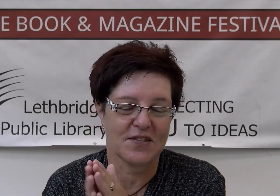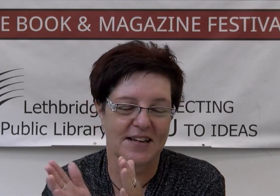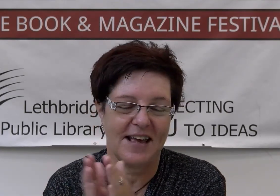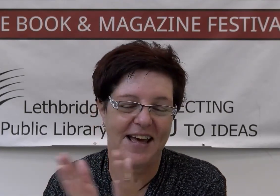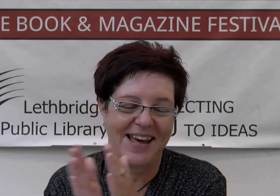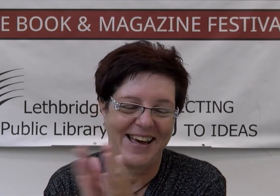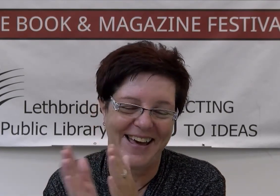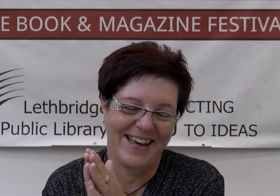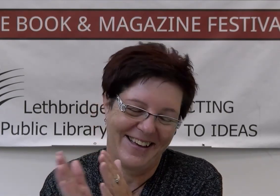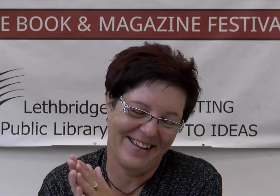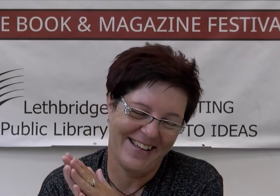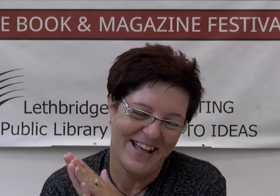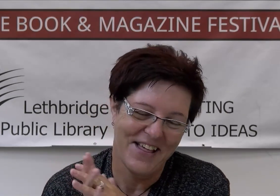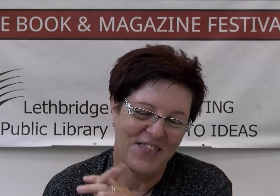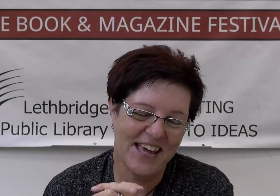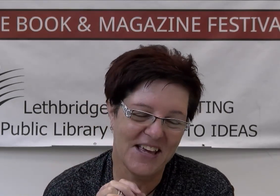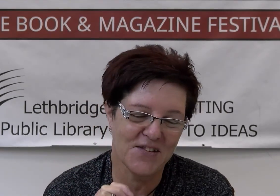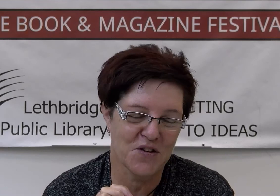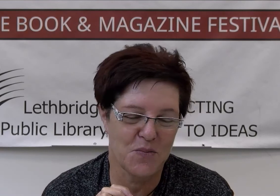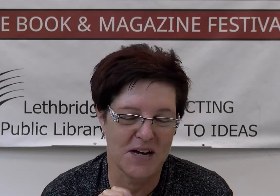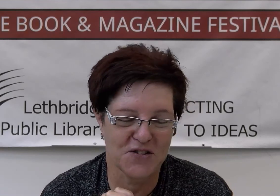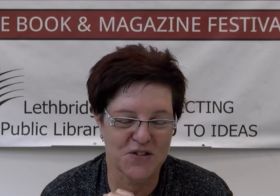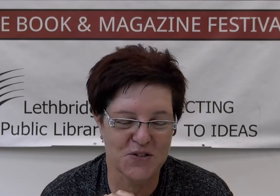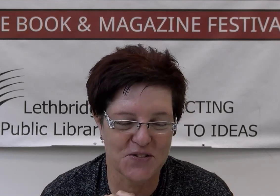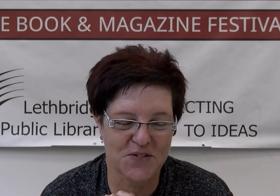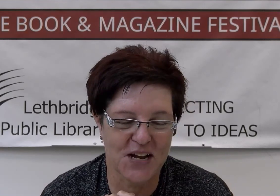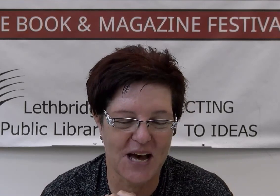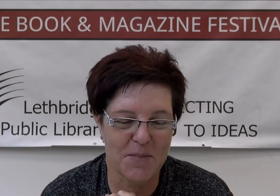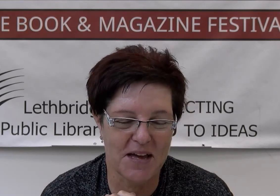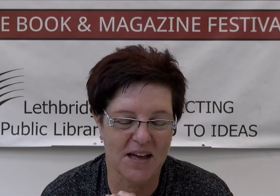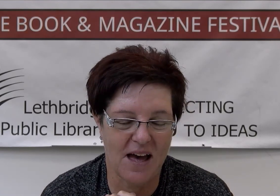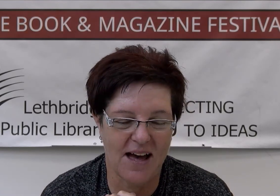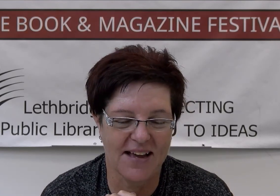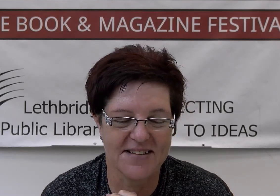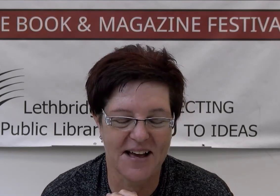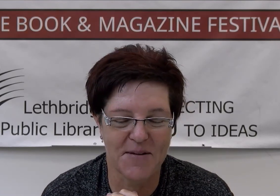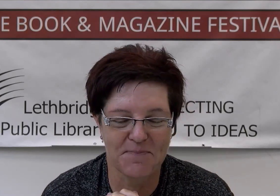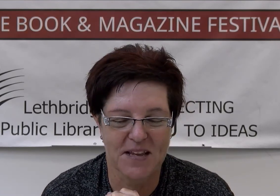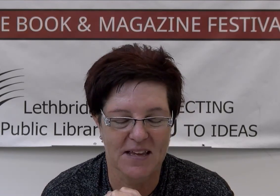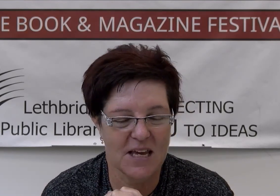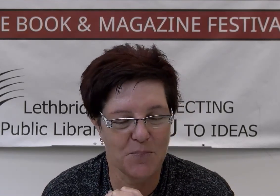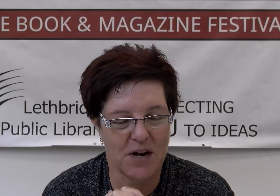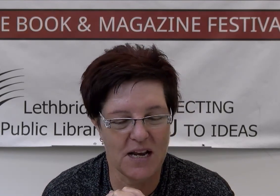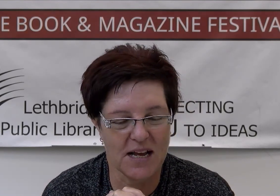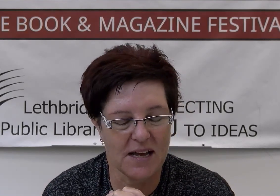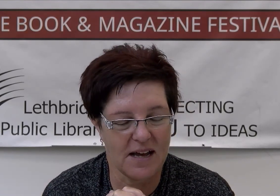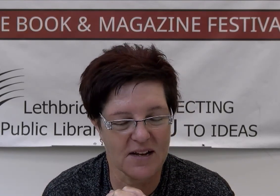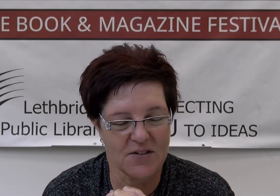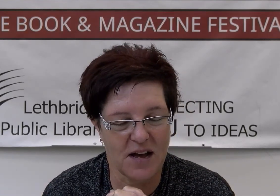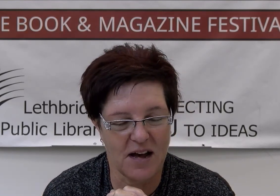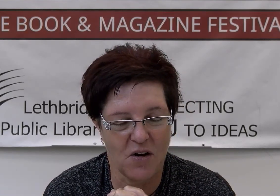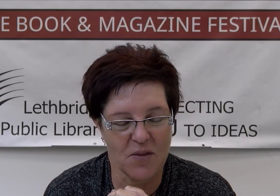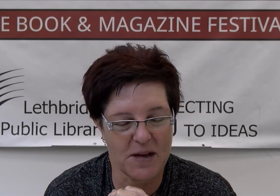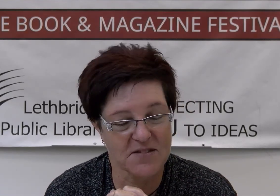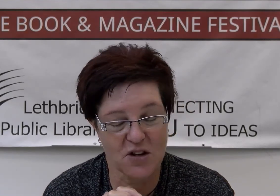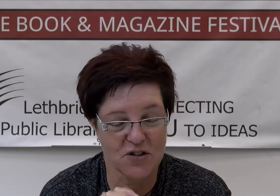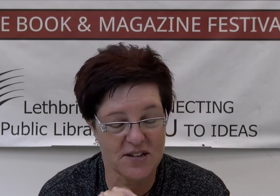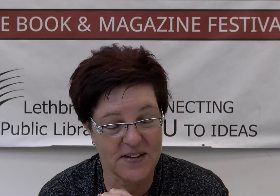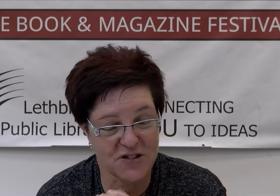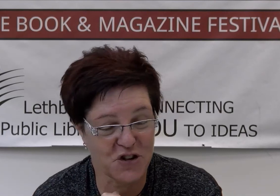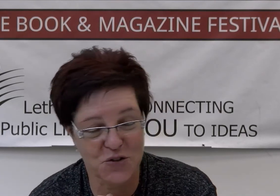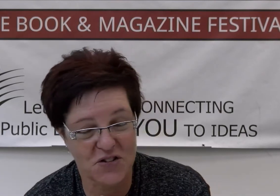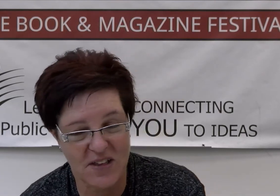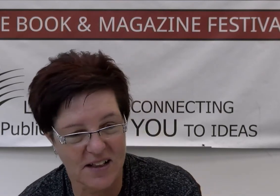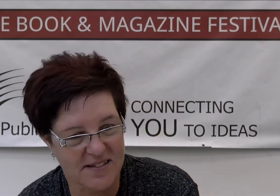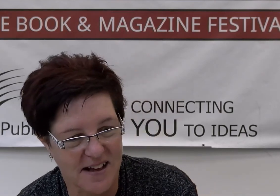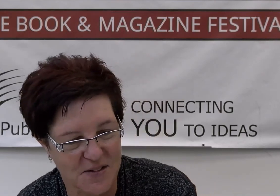for Susan. Yay! Thank you so much, Susan, for coming, and keep writing, and all the best on your